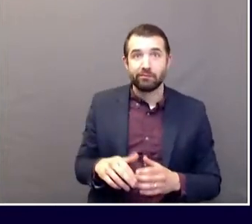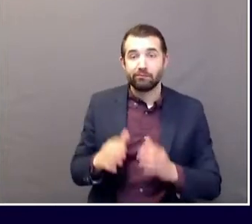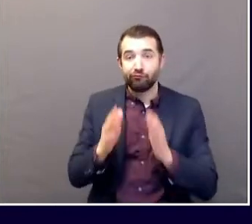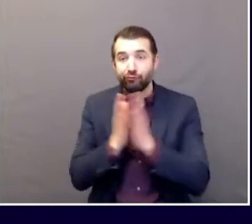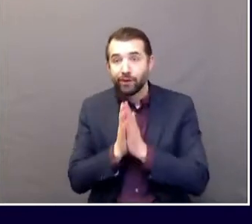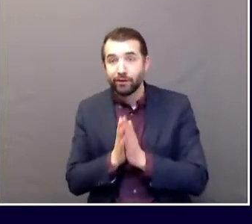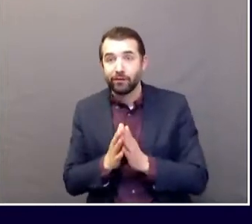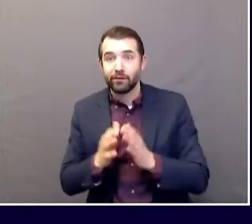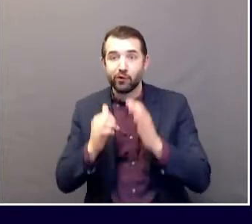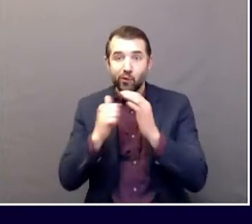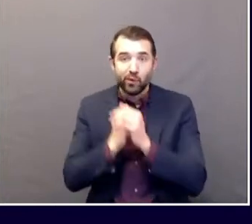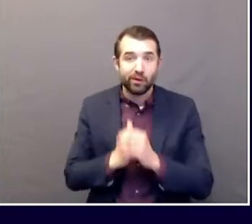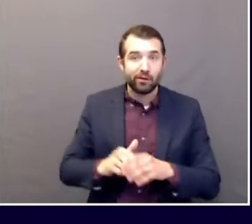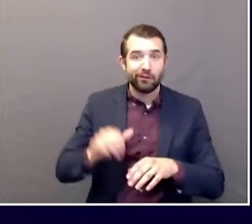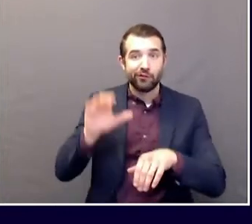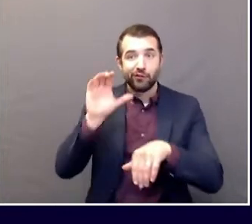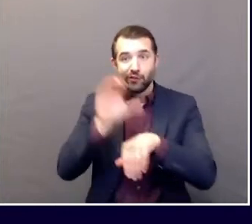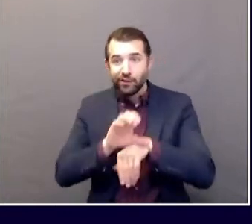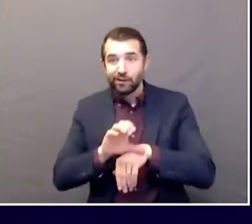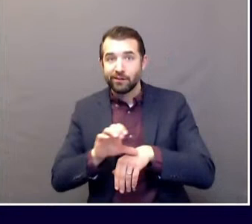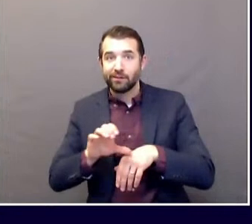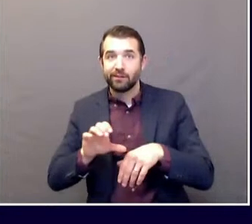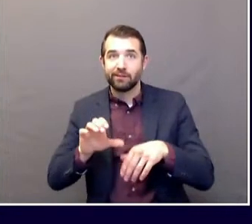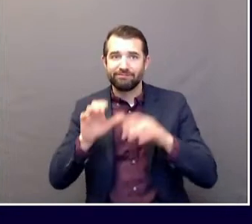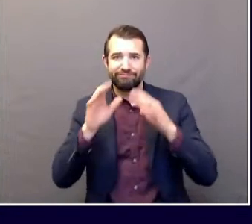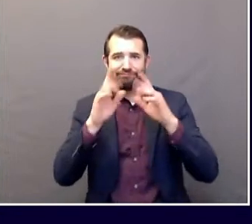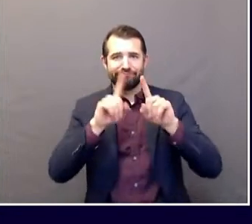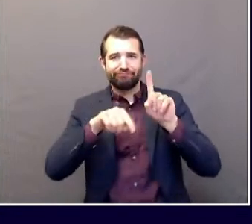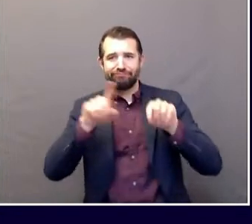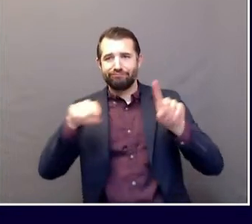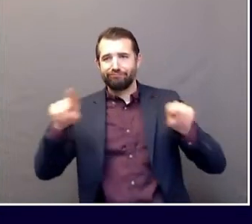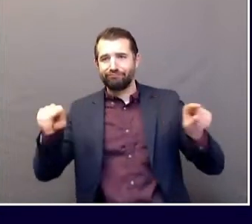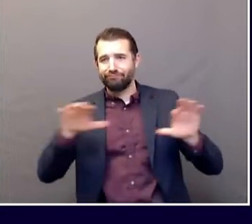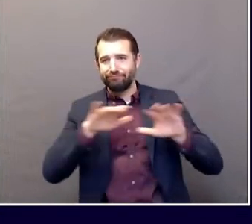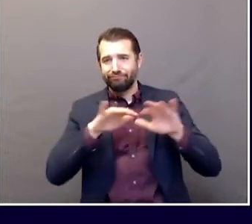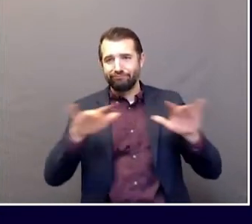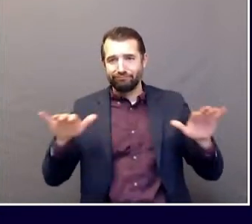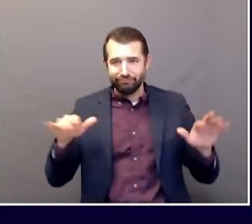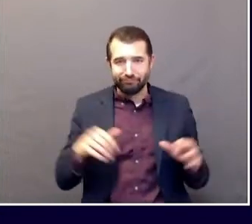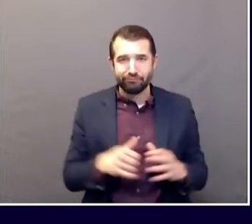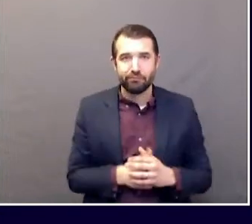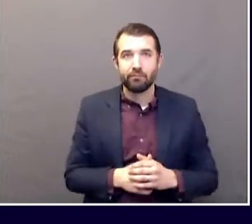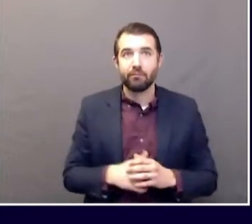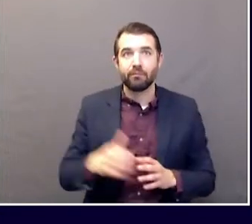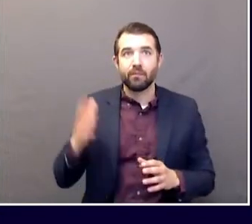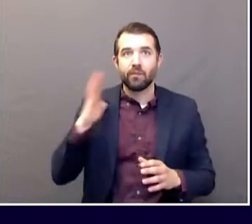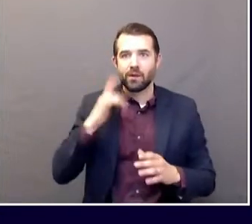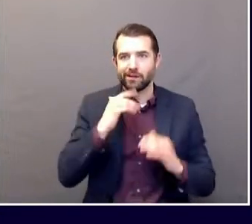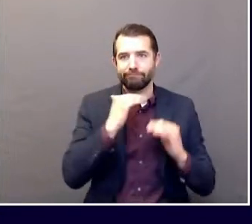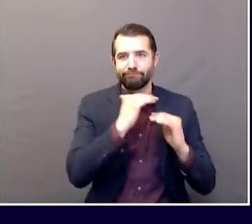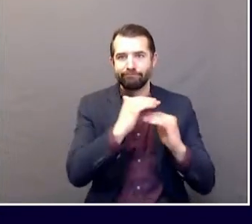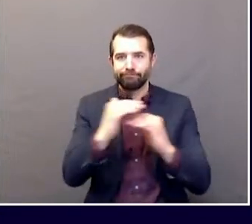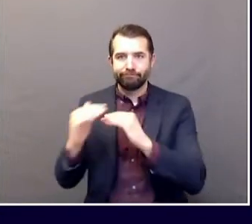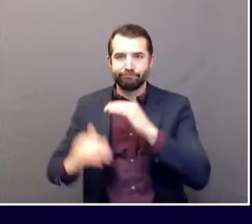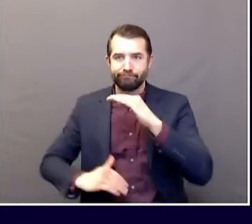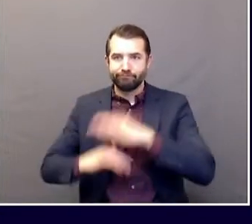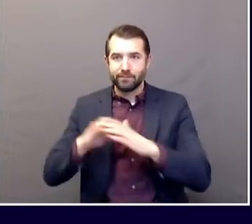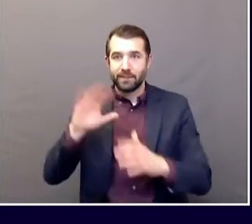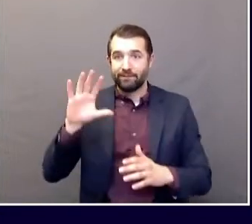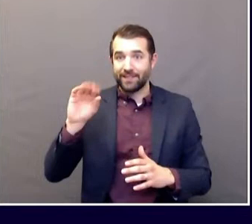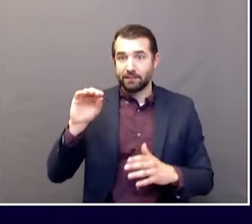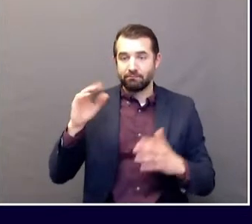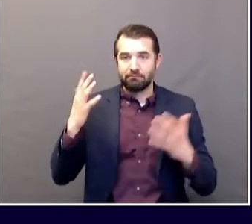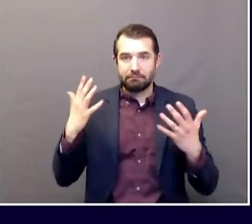the capacity limits in houses of worship from a cap of 50 to a percentage of capacity did